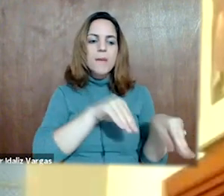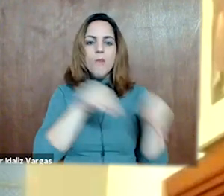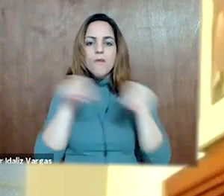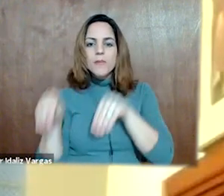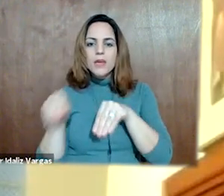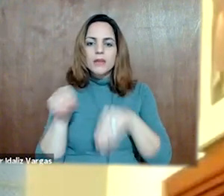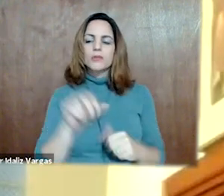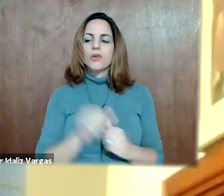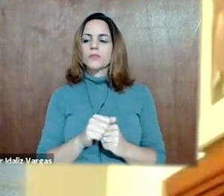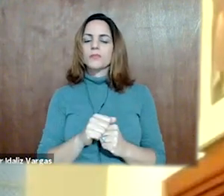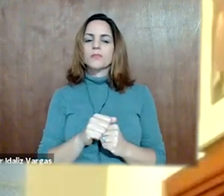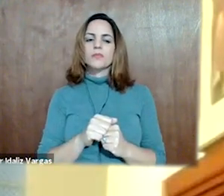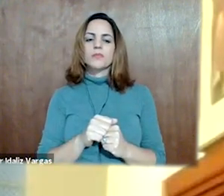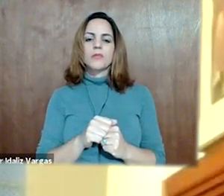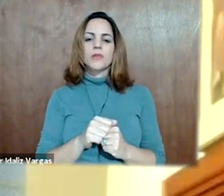And, you know,